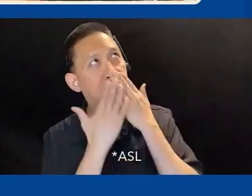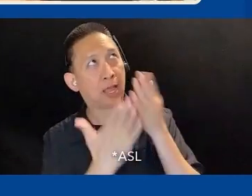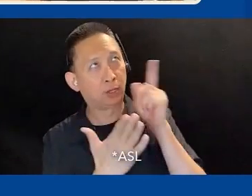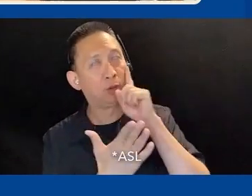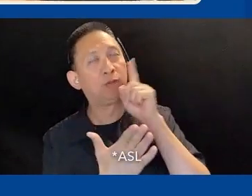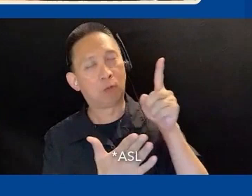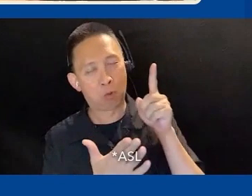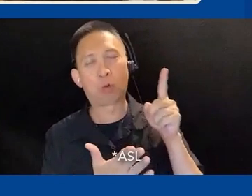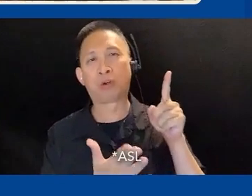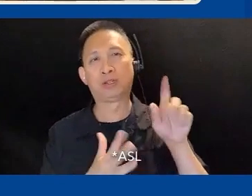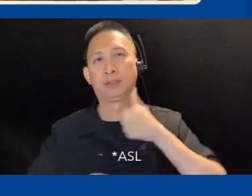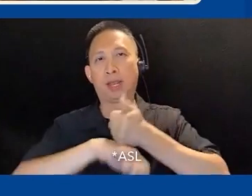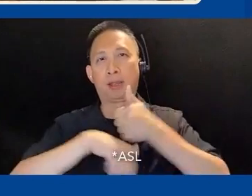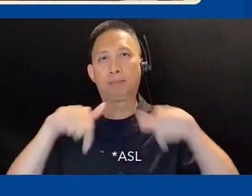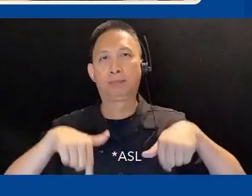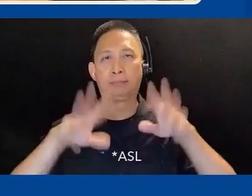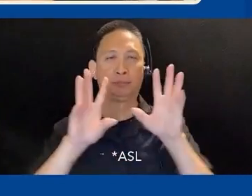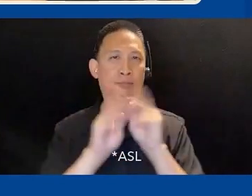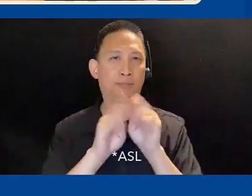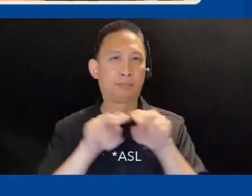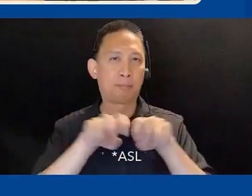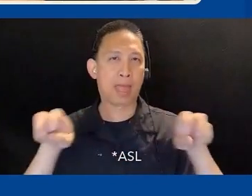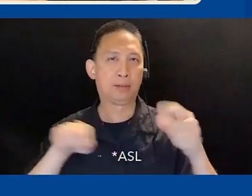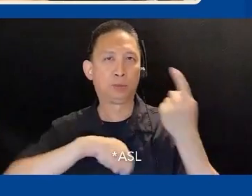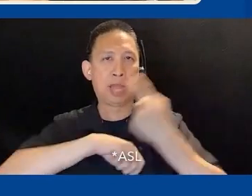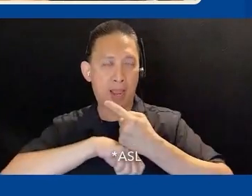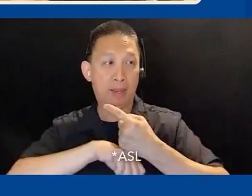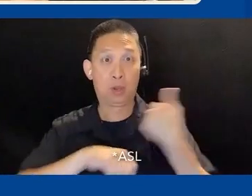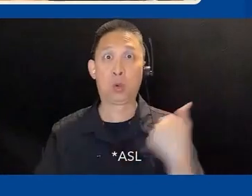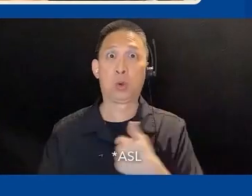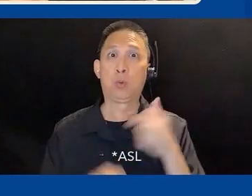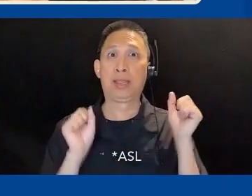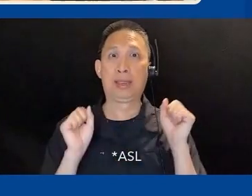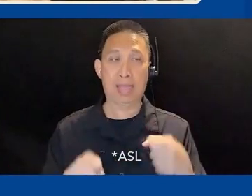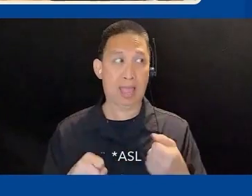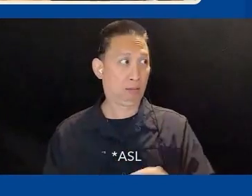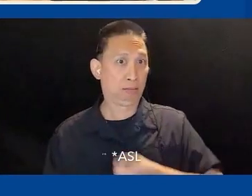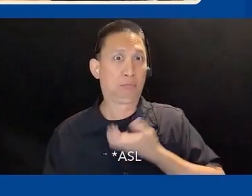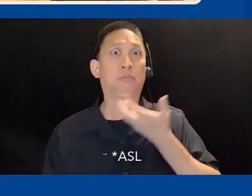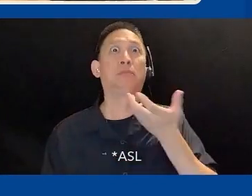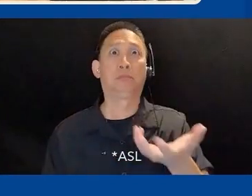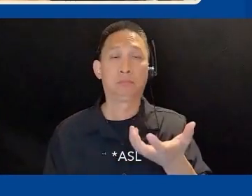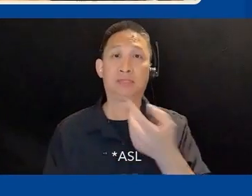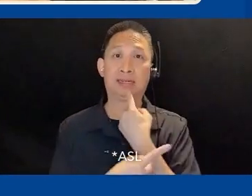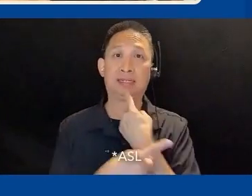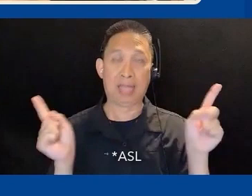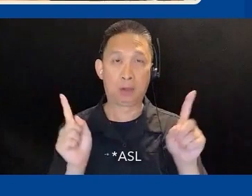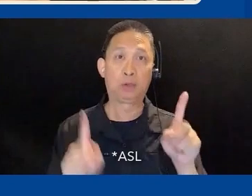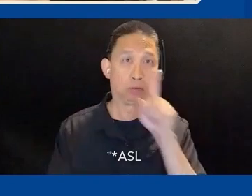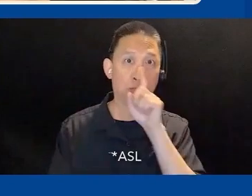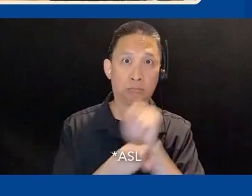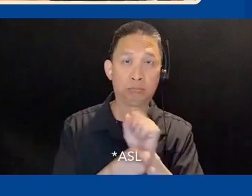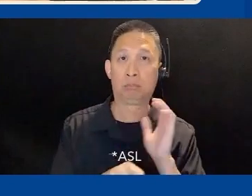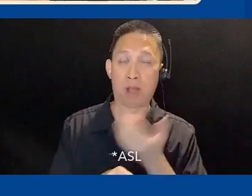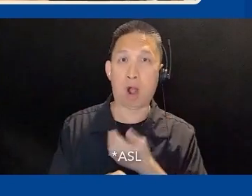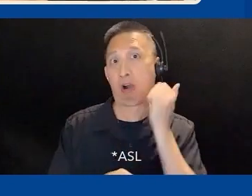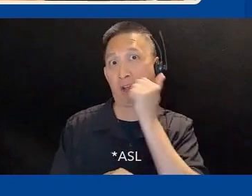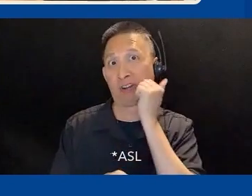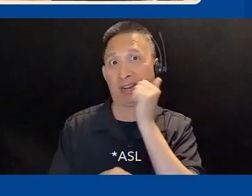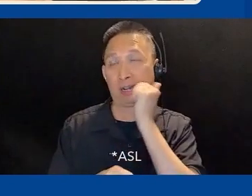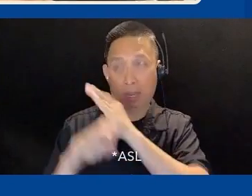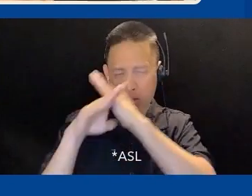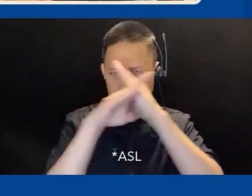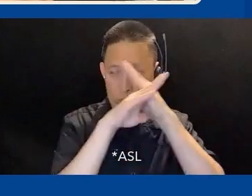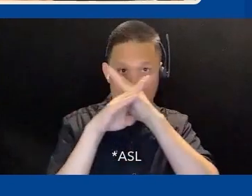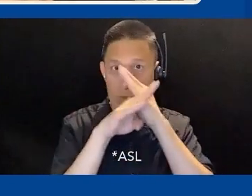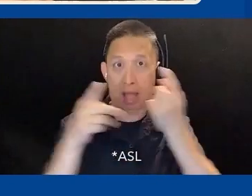the conversation, to articulate just the obstacles that we actually are up against